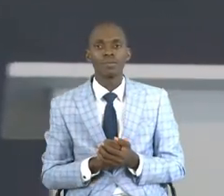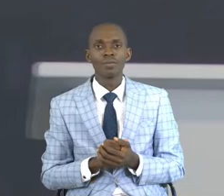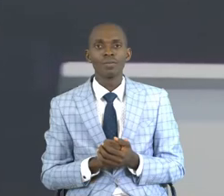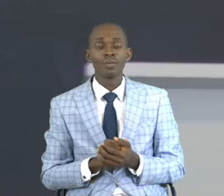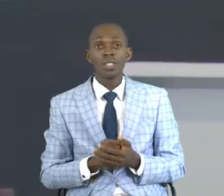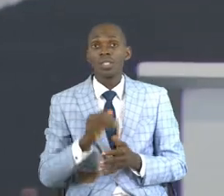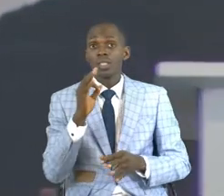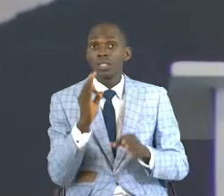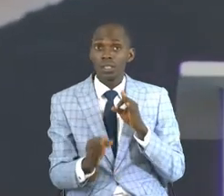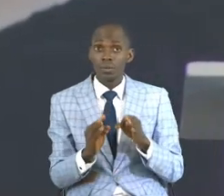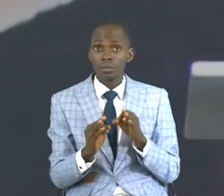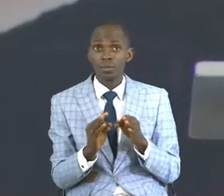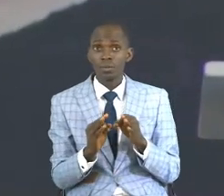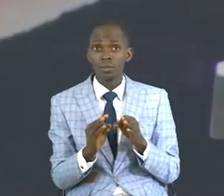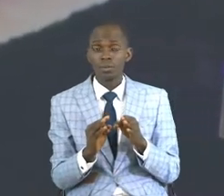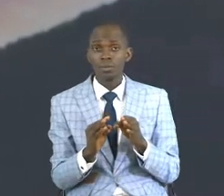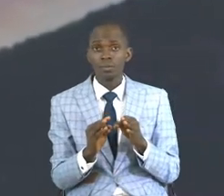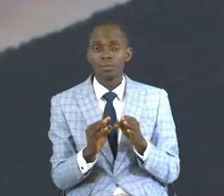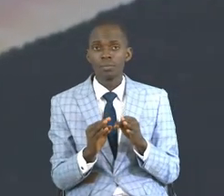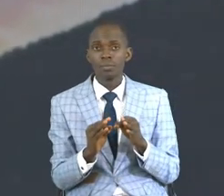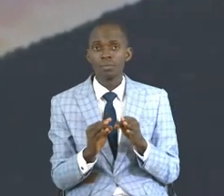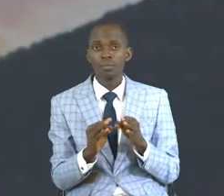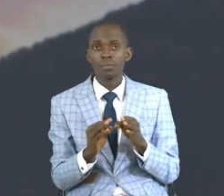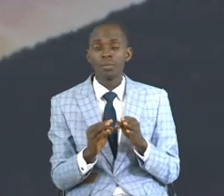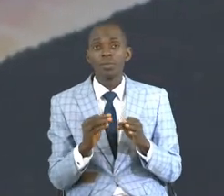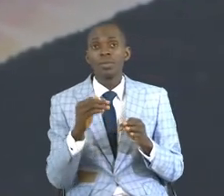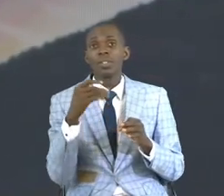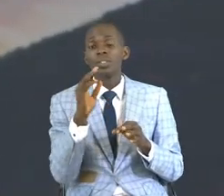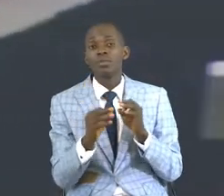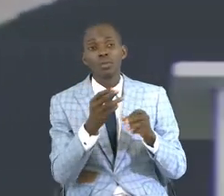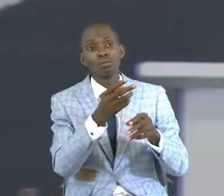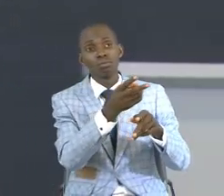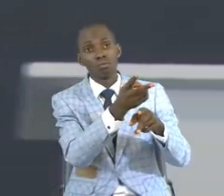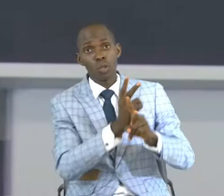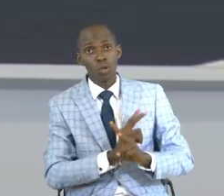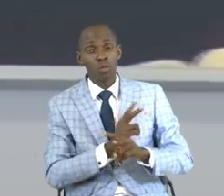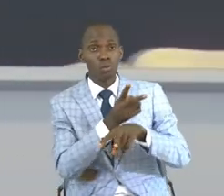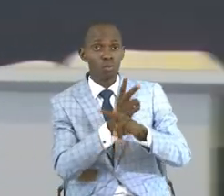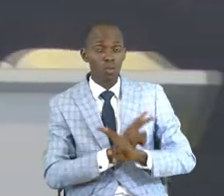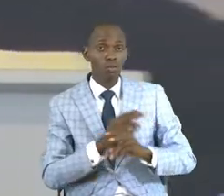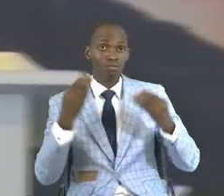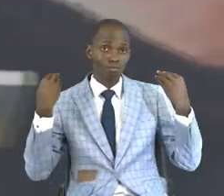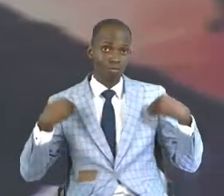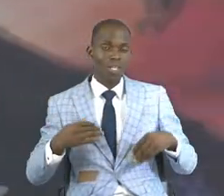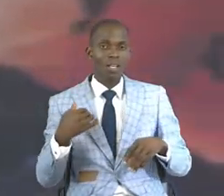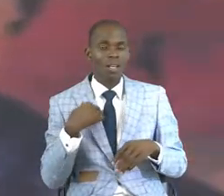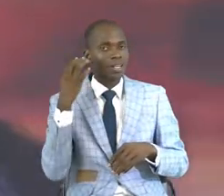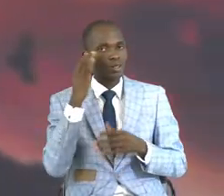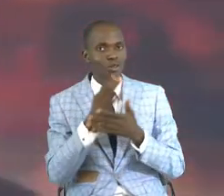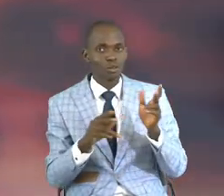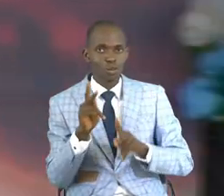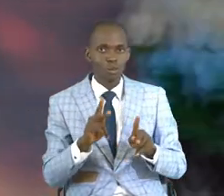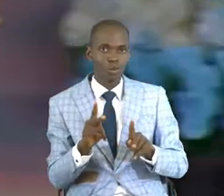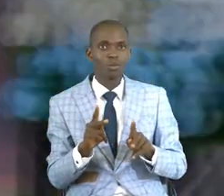borrow dress, I hear some people, when they're going for wedding, they